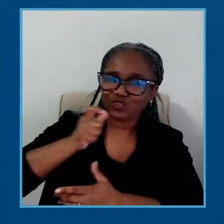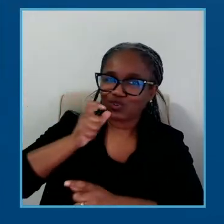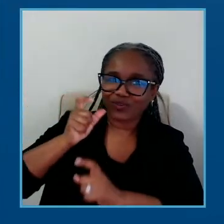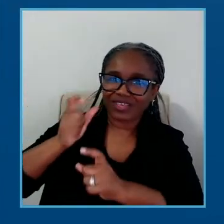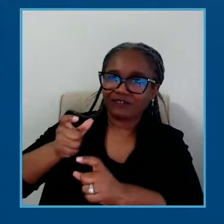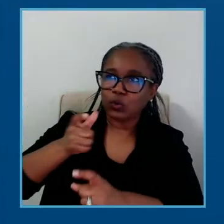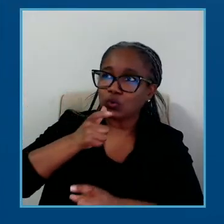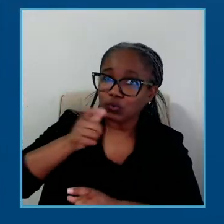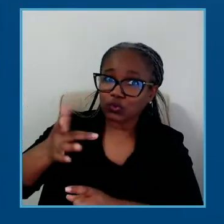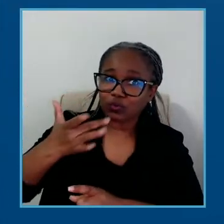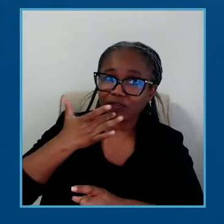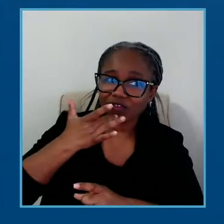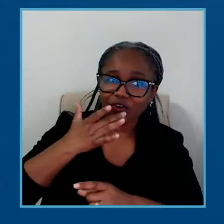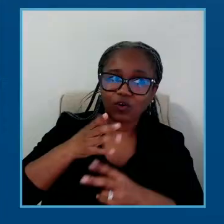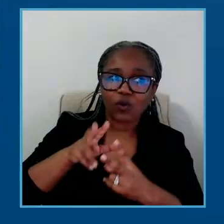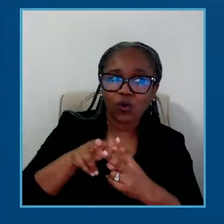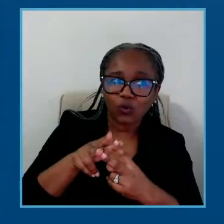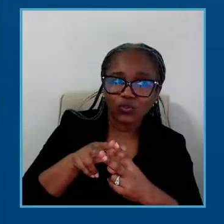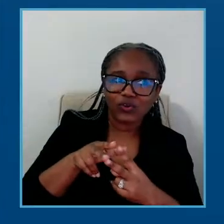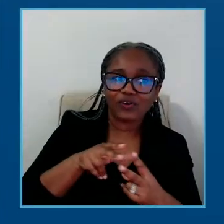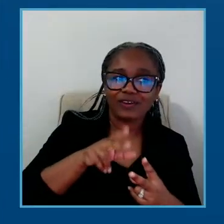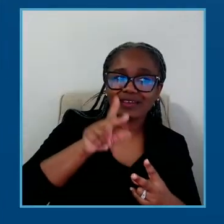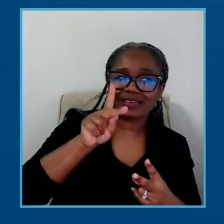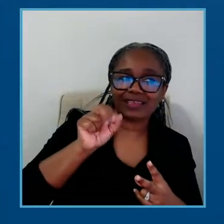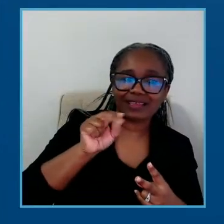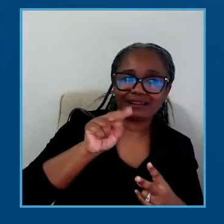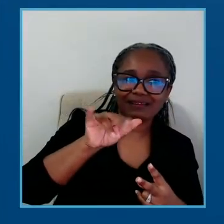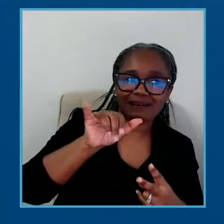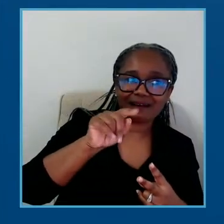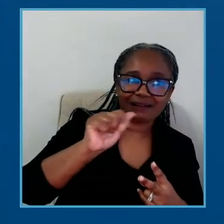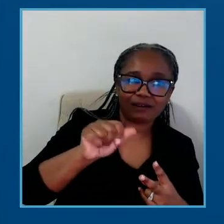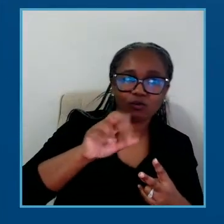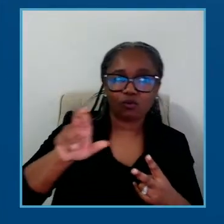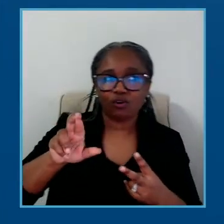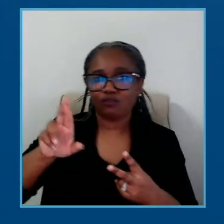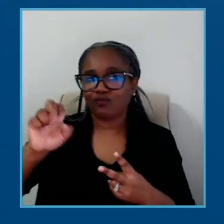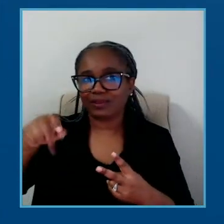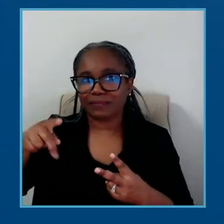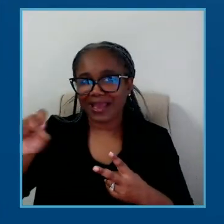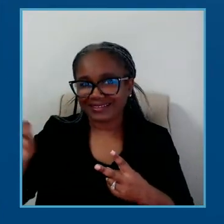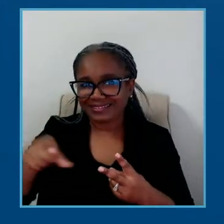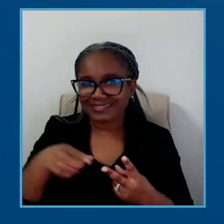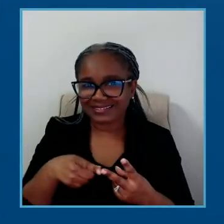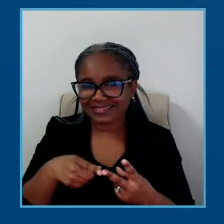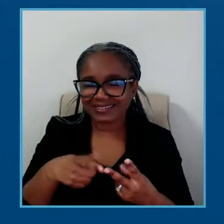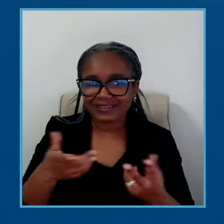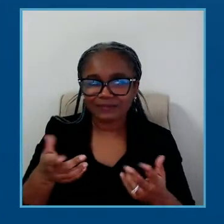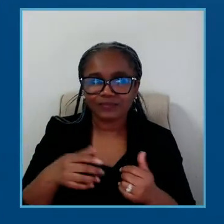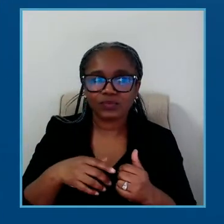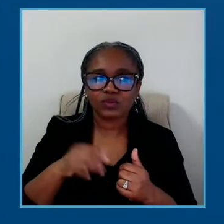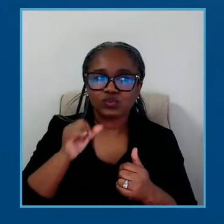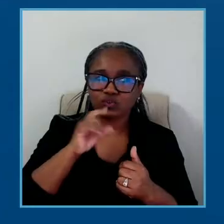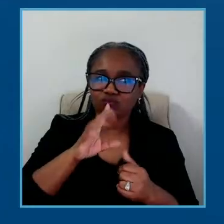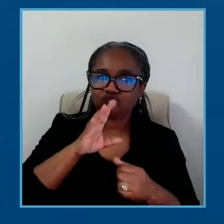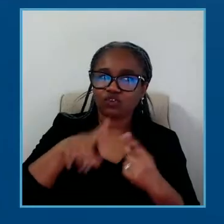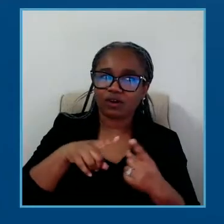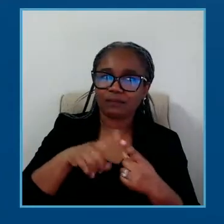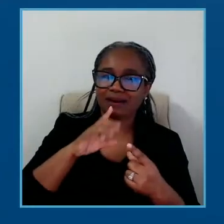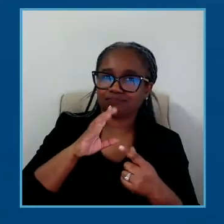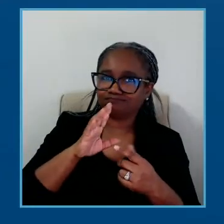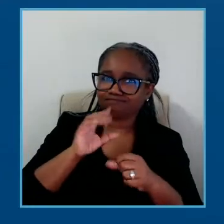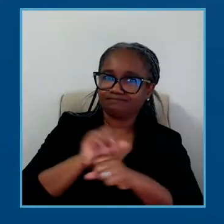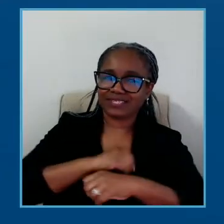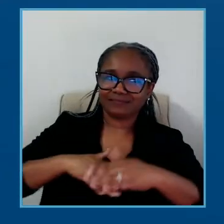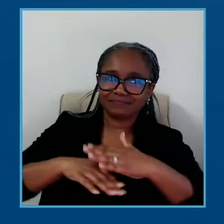So, the talk of fundamental principles and basic rights in these 3 cases all reflect one very basic